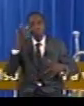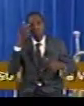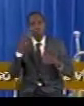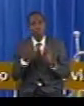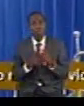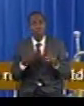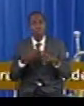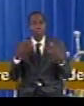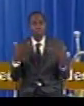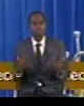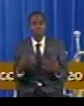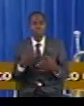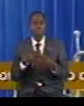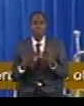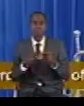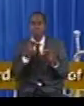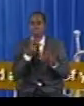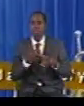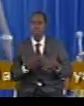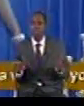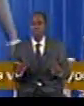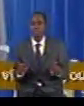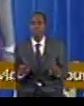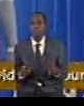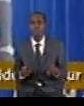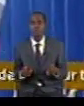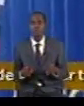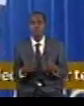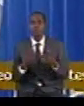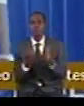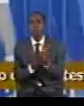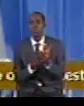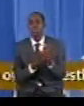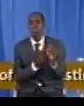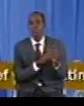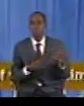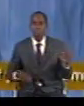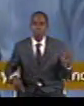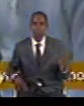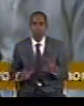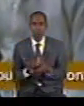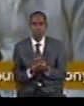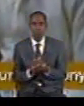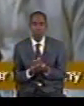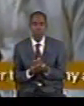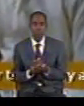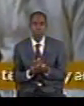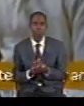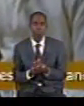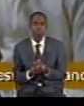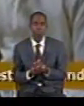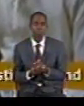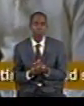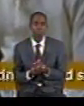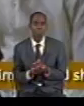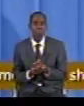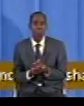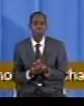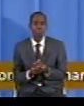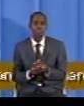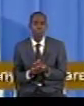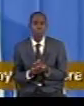the story is different. Tell us. Praise the Lord. My name is Kellyam Madrid.